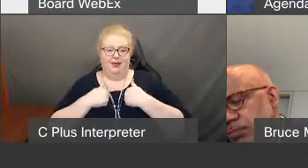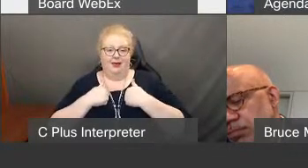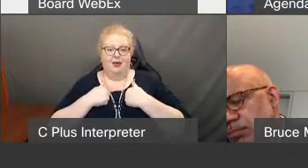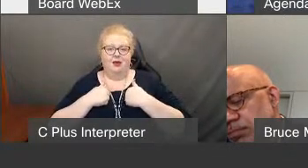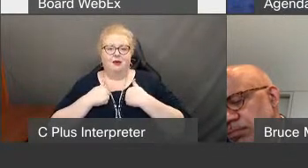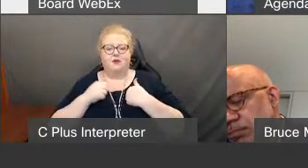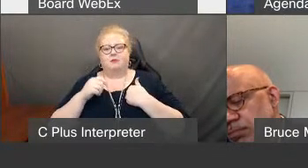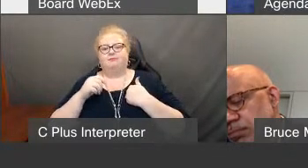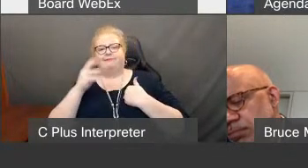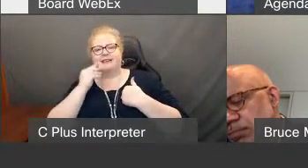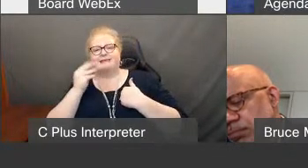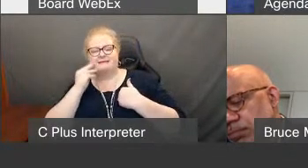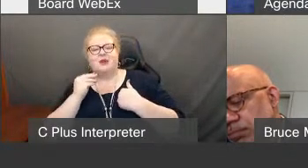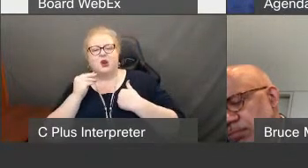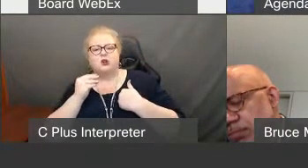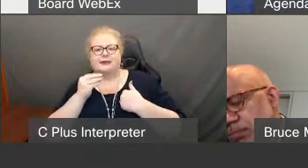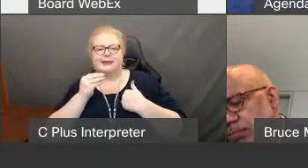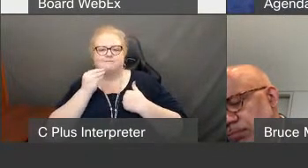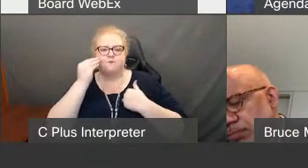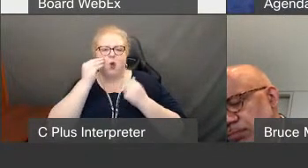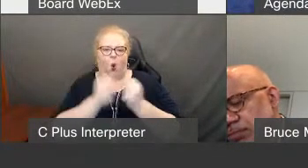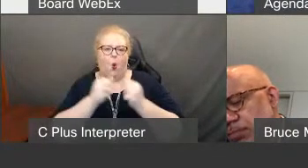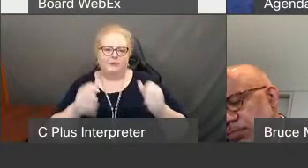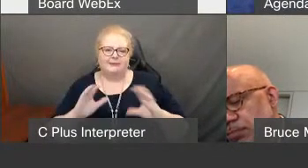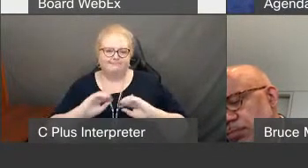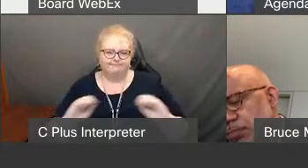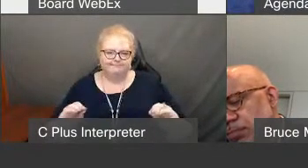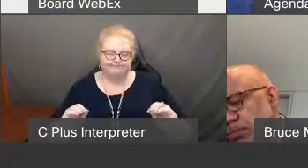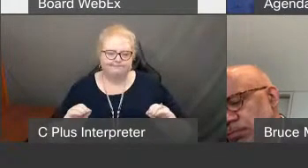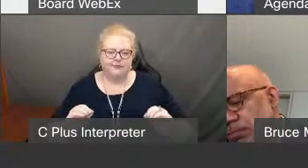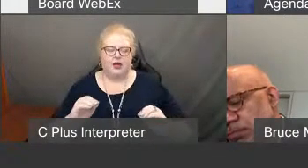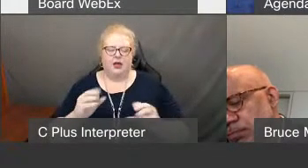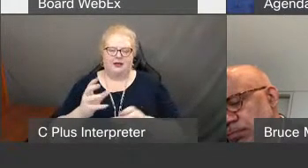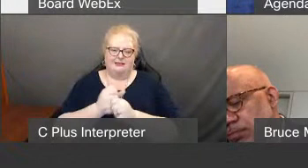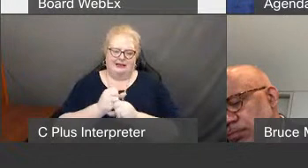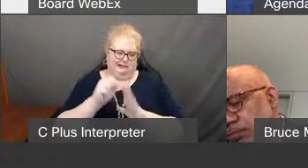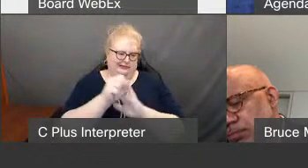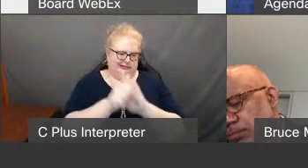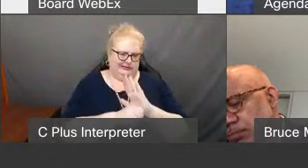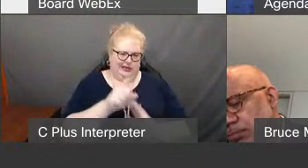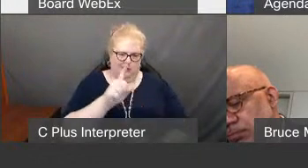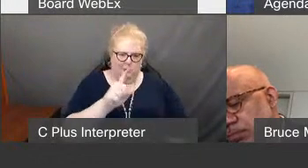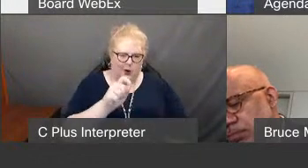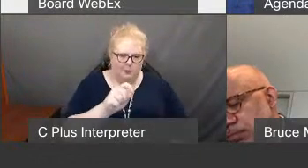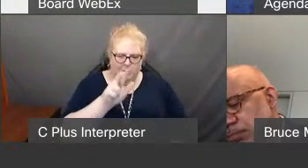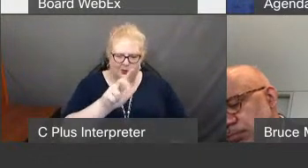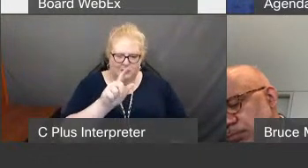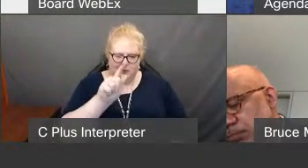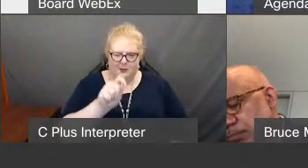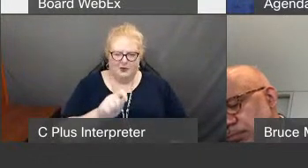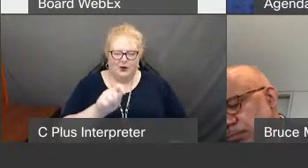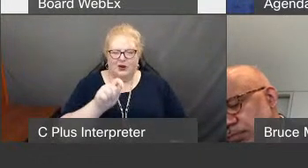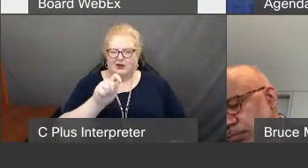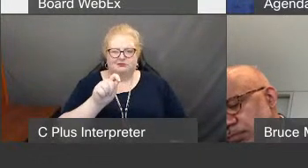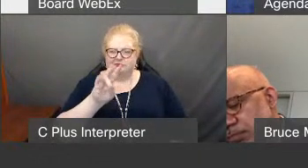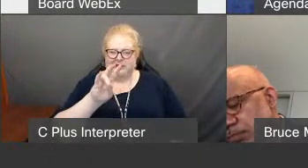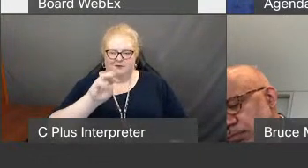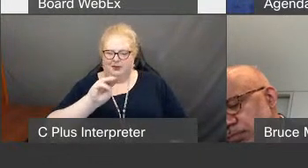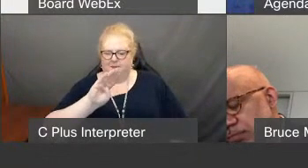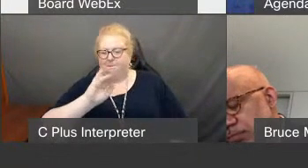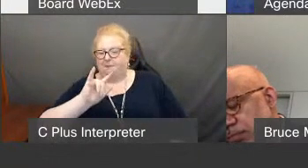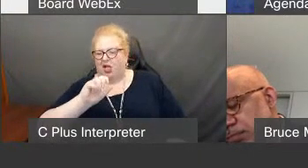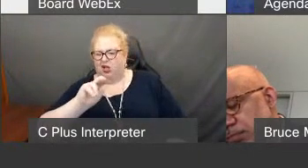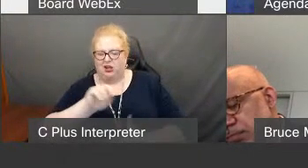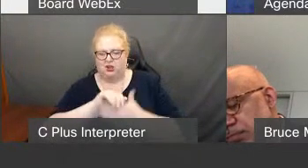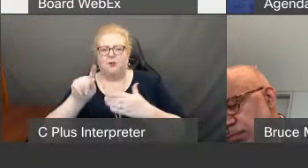got $1.3 billion, $1.7 billion, but at least $1 billion that they have their own discretion on and things of